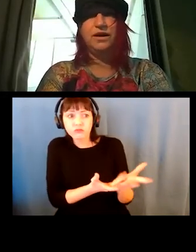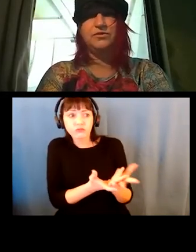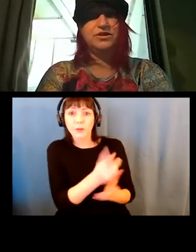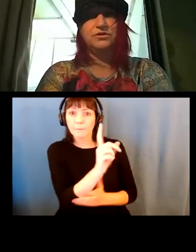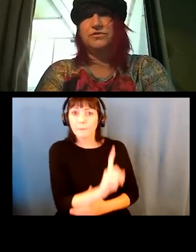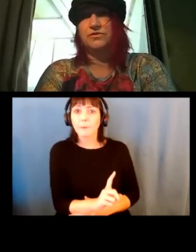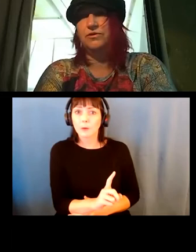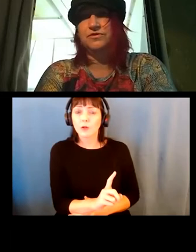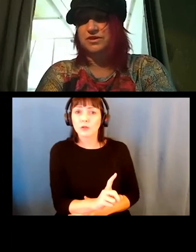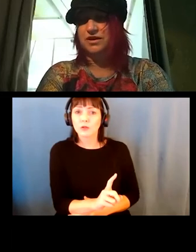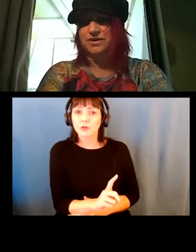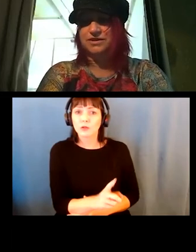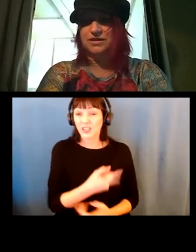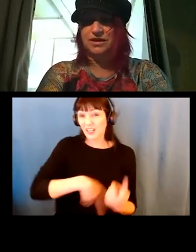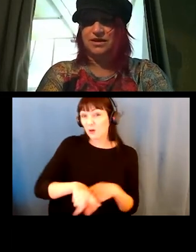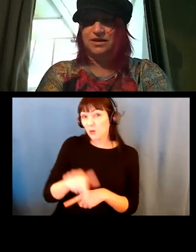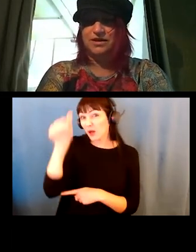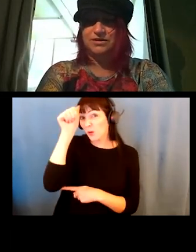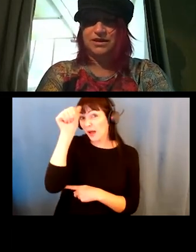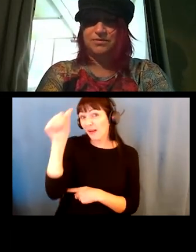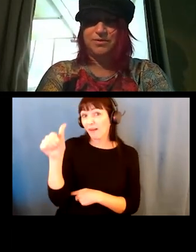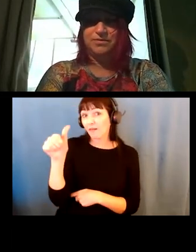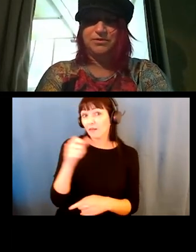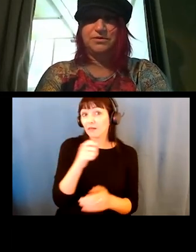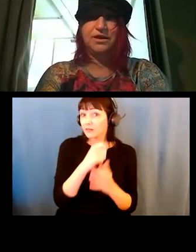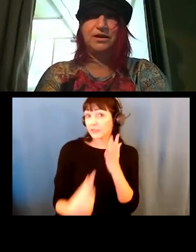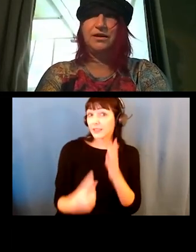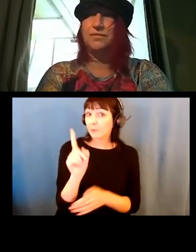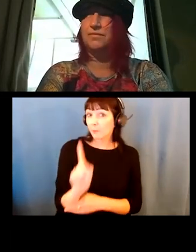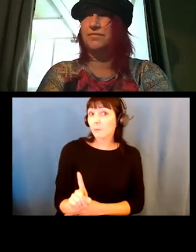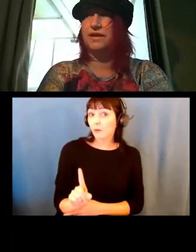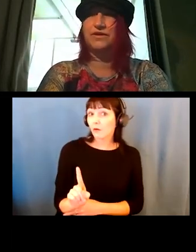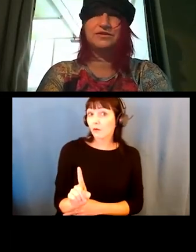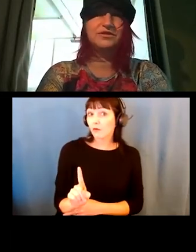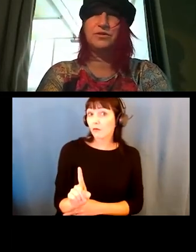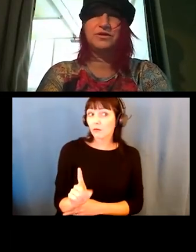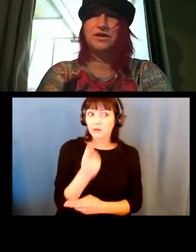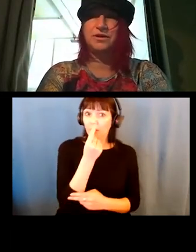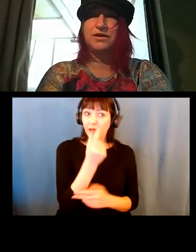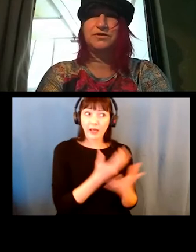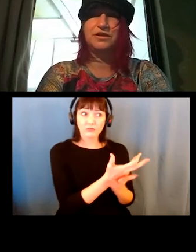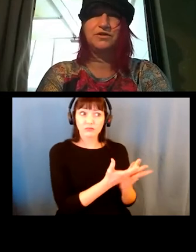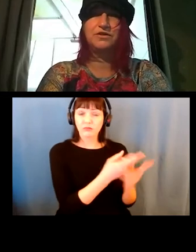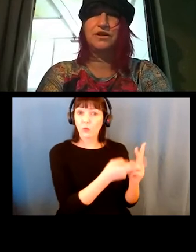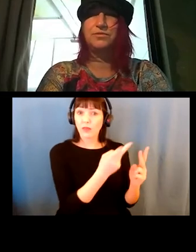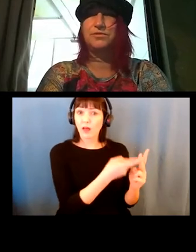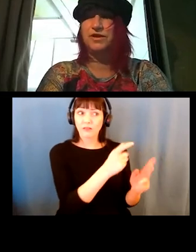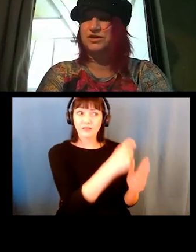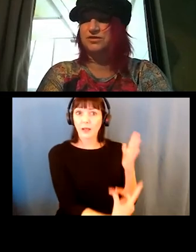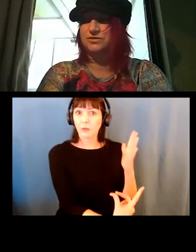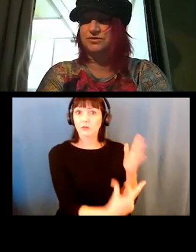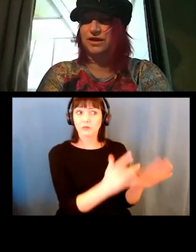of the ways, which all of us know, is that, you know, disabled people have access to other disabled artists, other